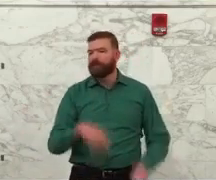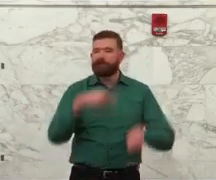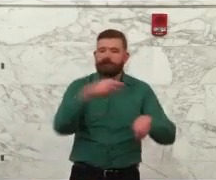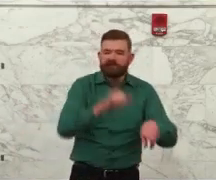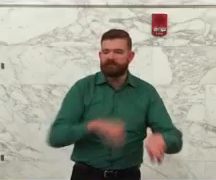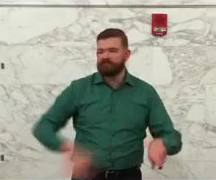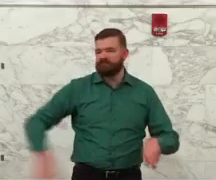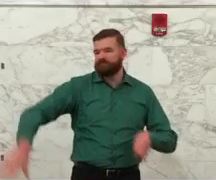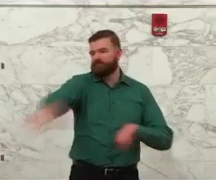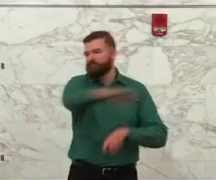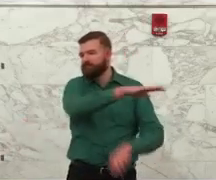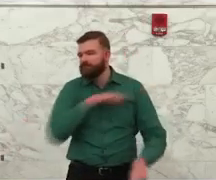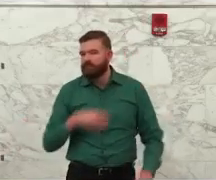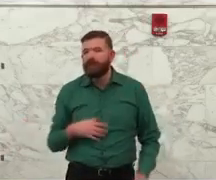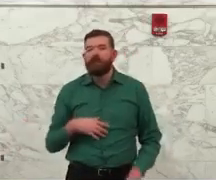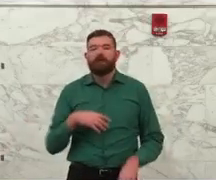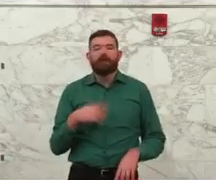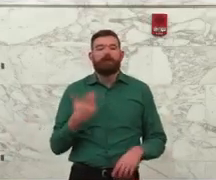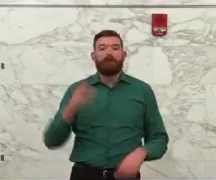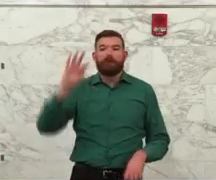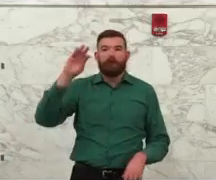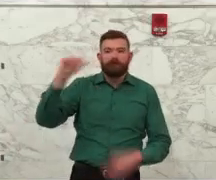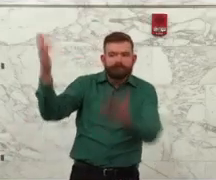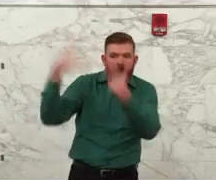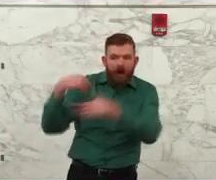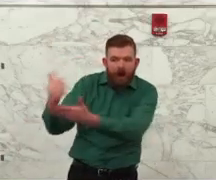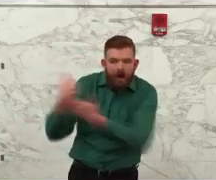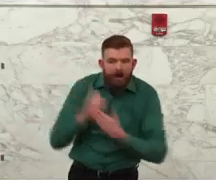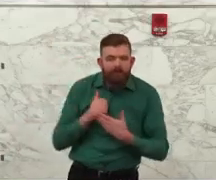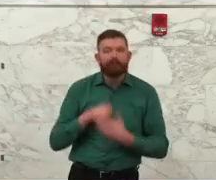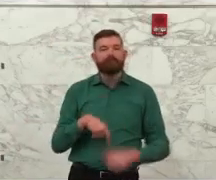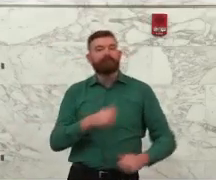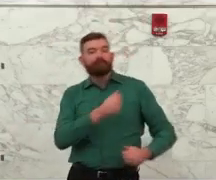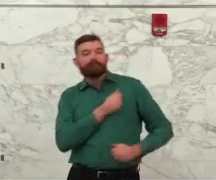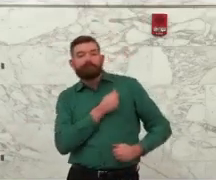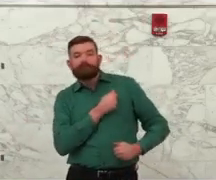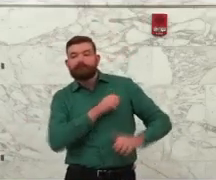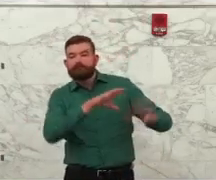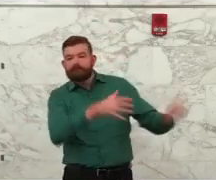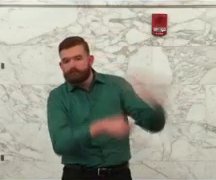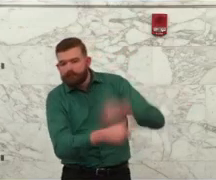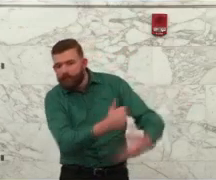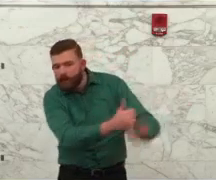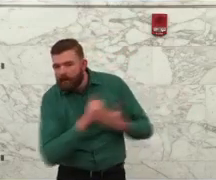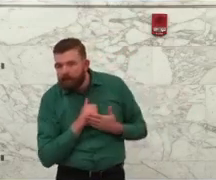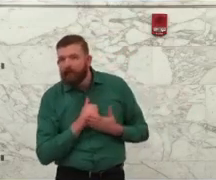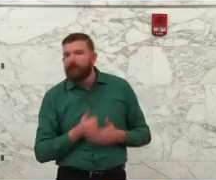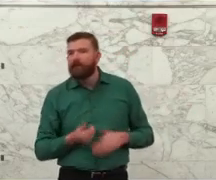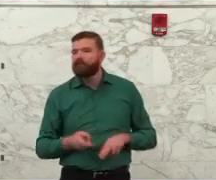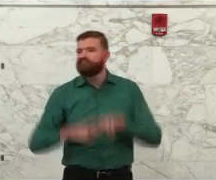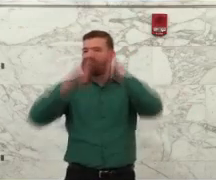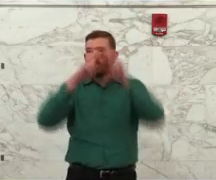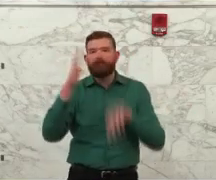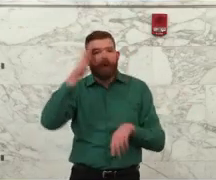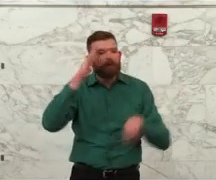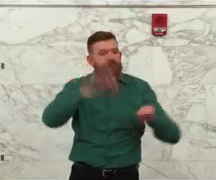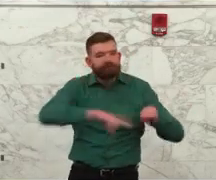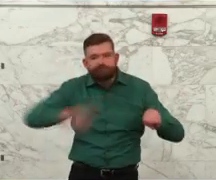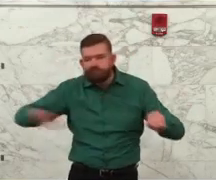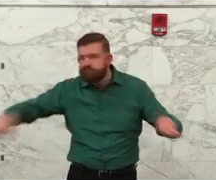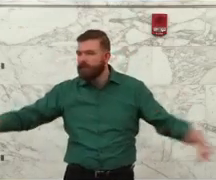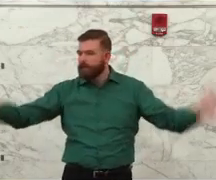FEMA, like Army Corps, to go from 75 feds, 25 state, to 100 fed to 0 state. We think